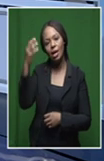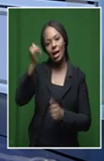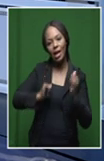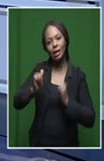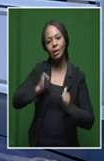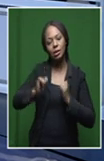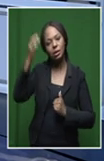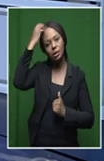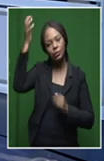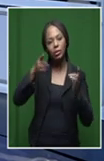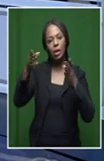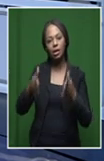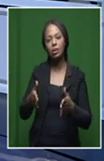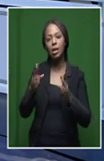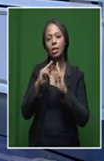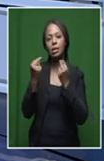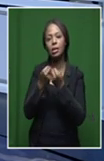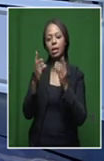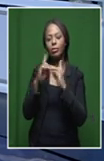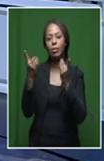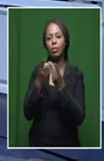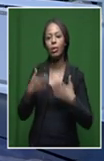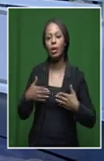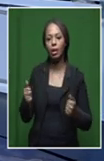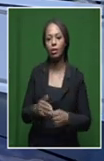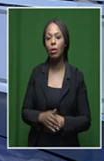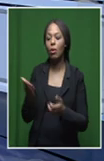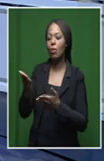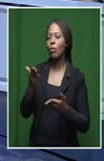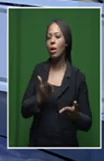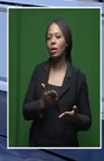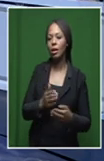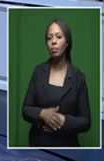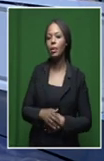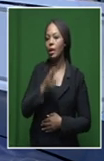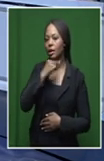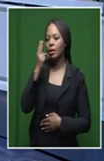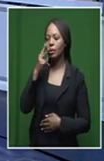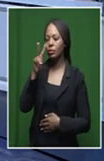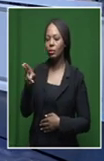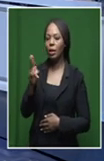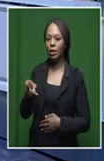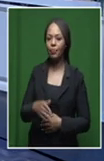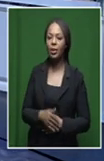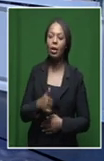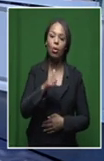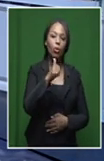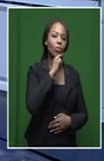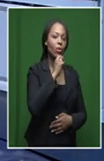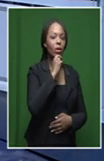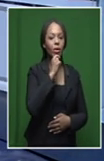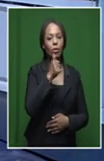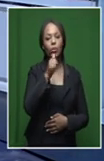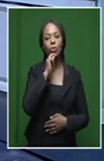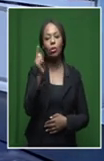National Department of Health. Welcome to the show, Doc. Nice to see you again. Good morning, and good morning to the viewers. Great. So let's start